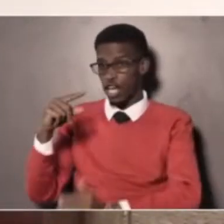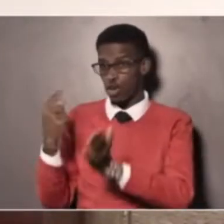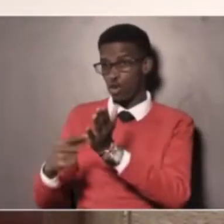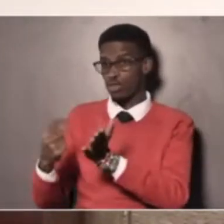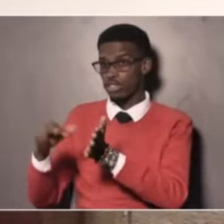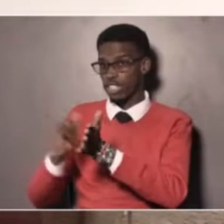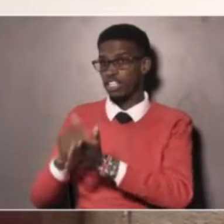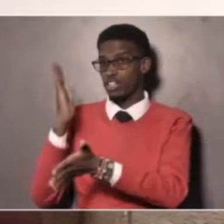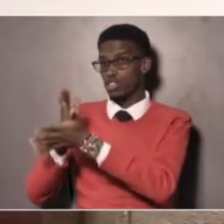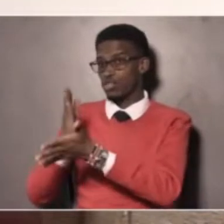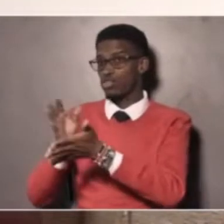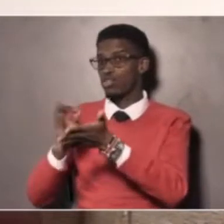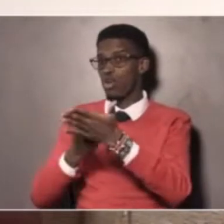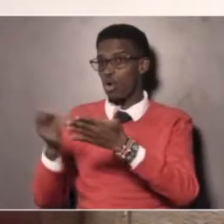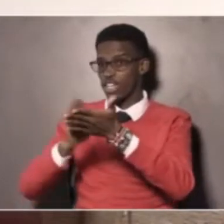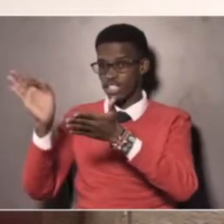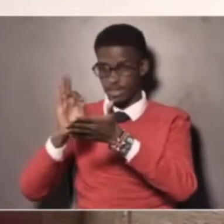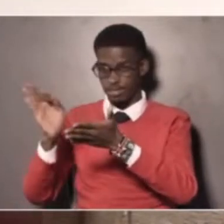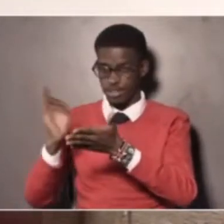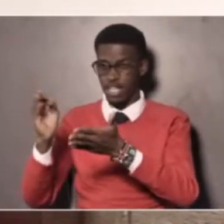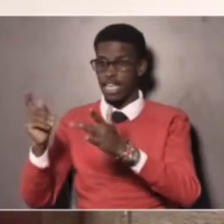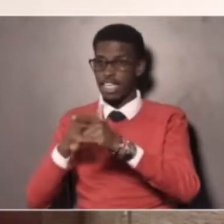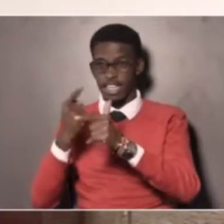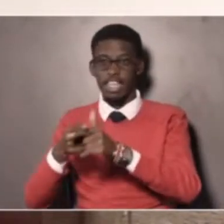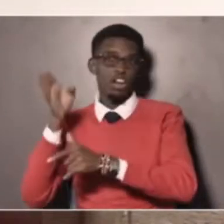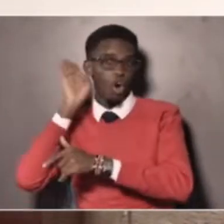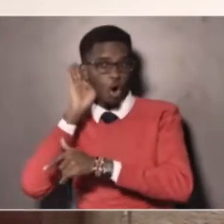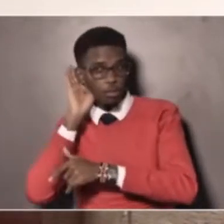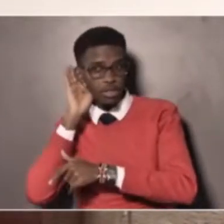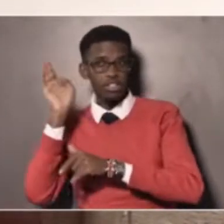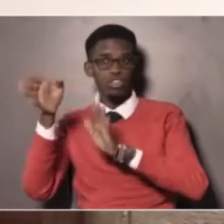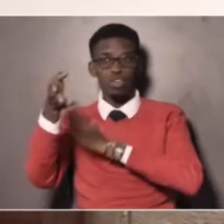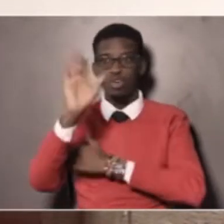were resisting the Holy Spirit and disobeying God's law.